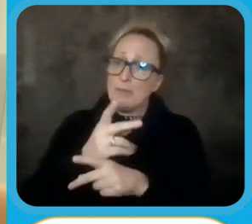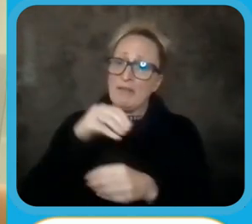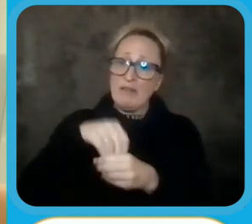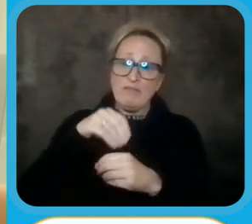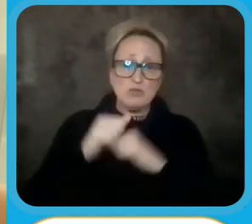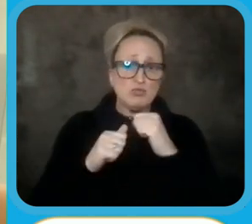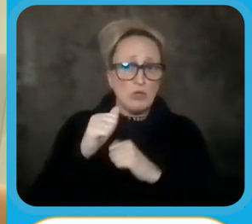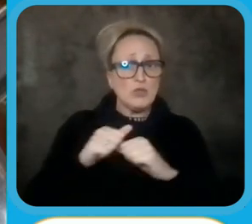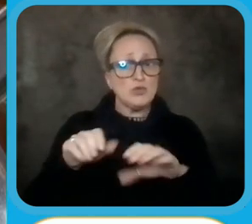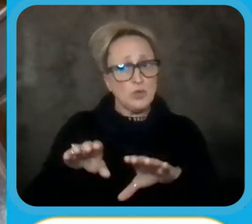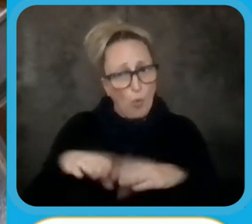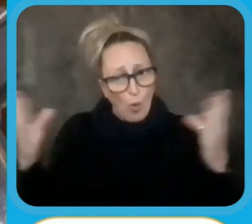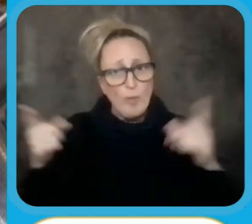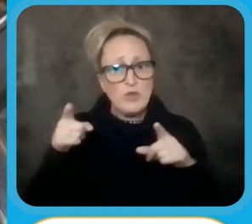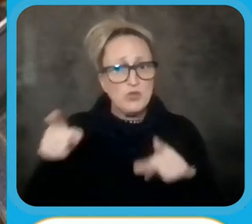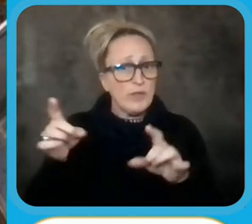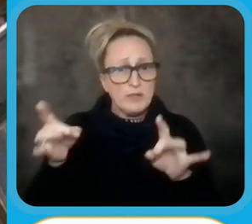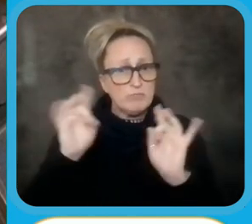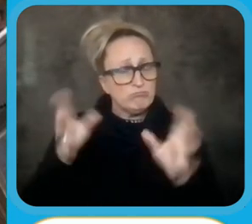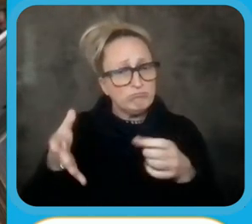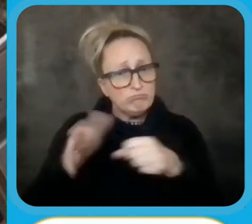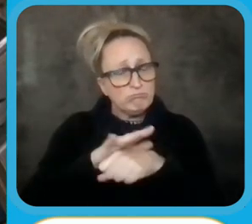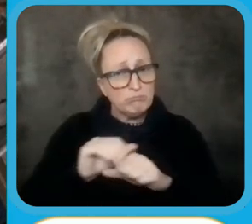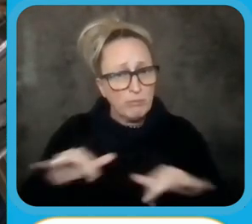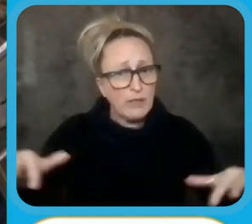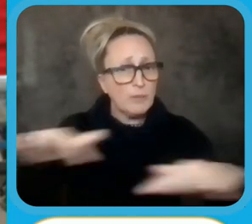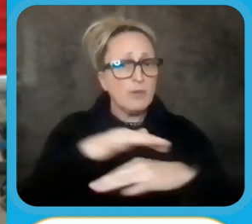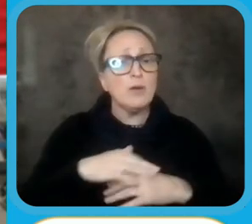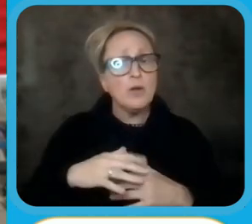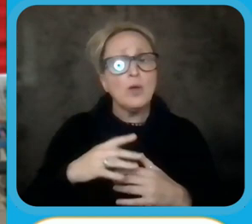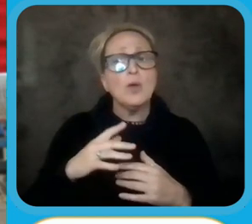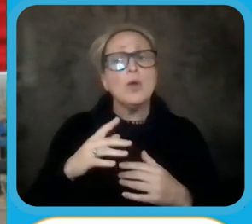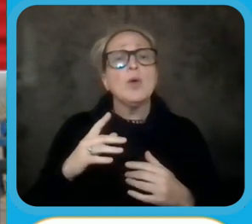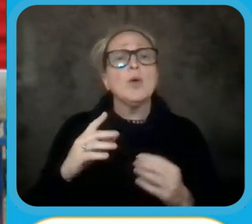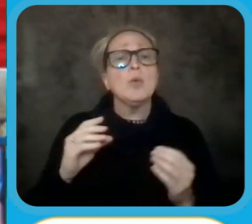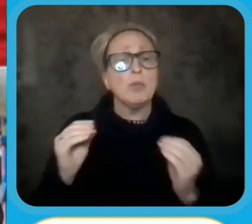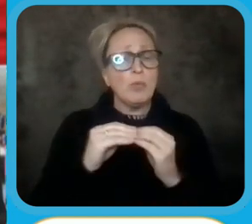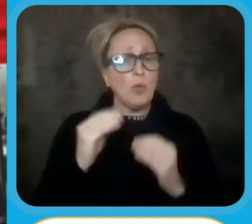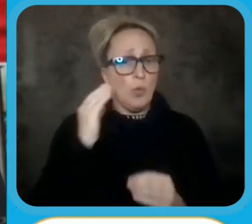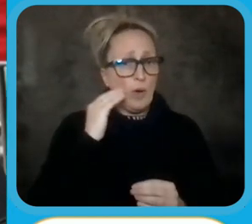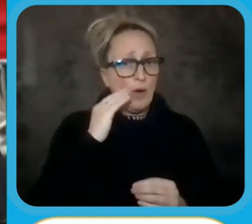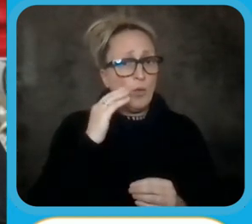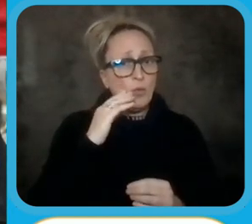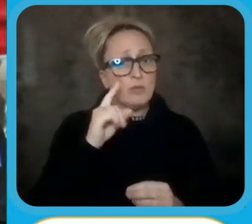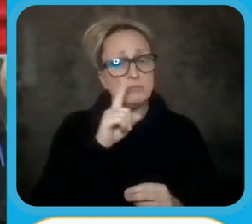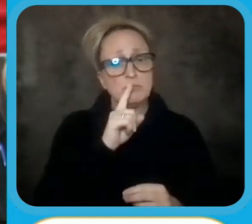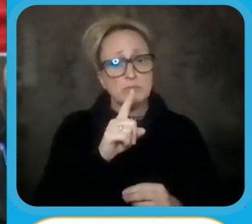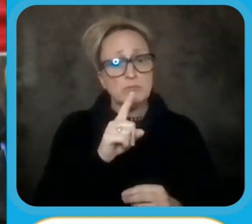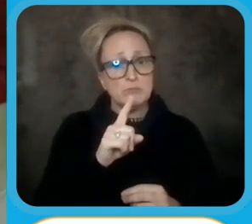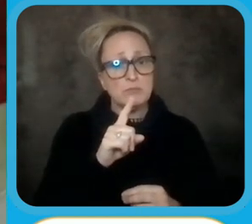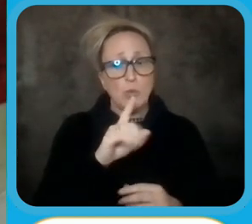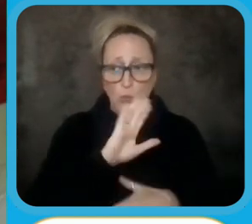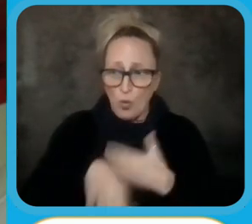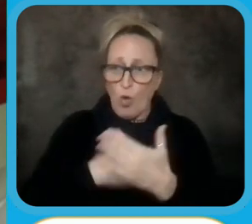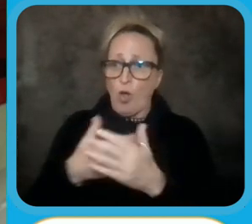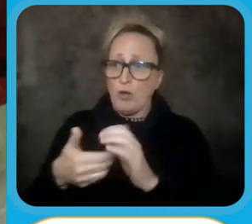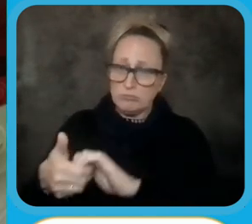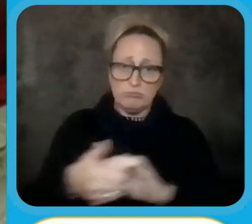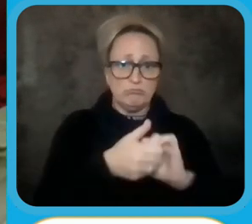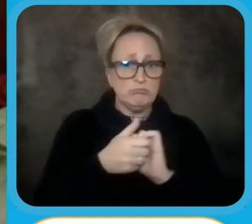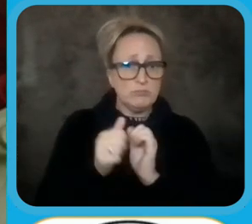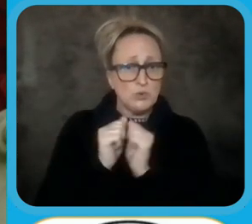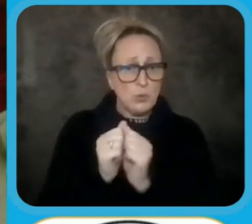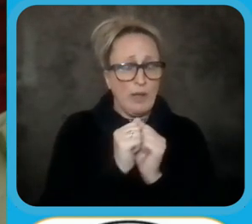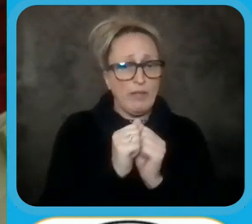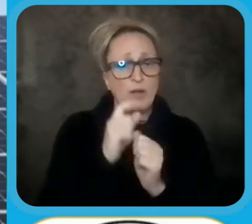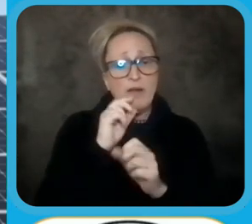deadly pandemic. Never have we been more aware that we truly are all in this together. As organized